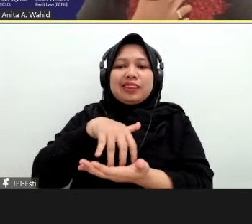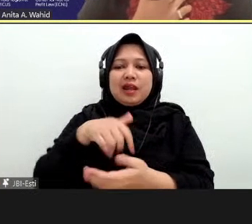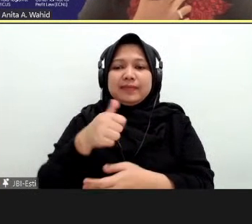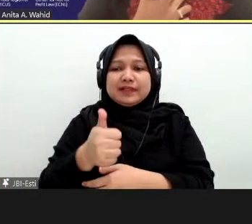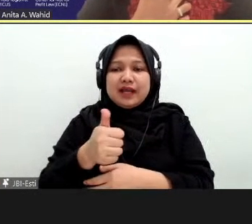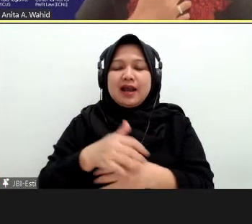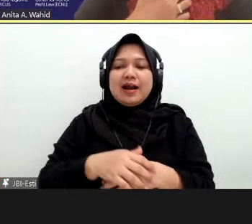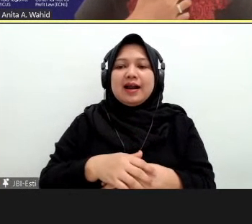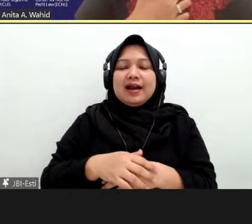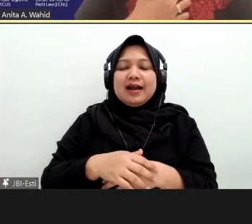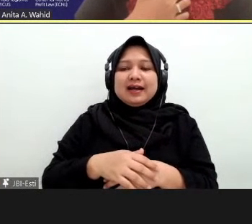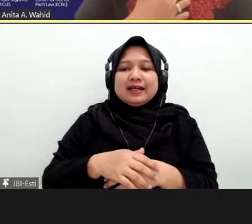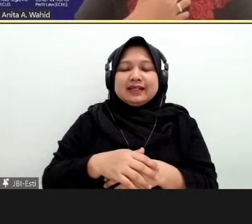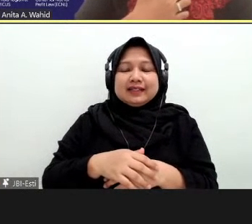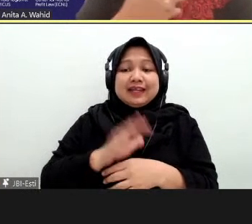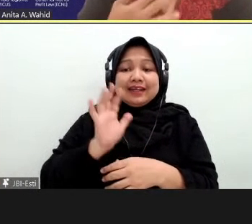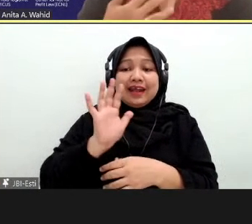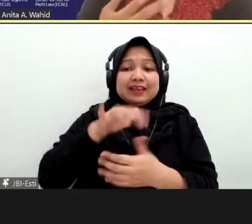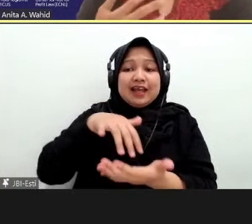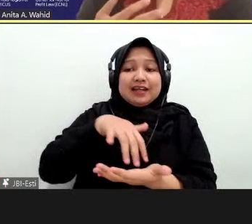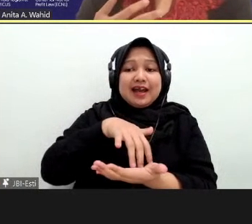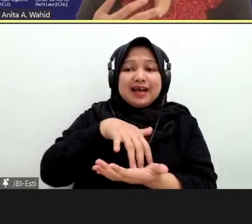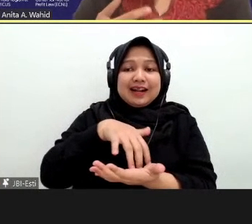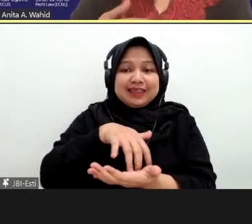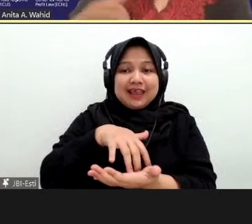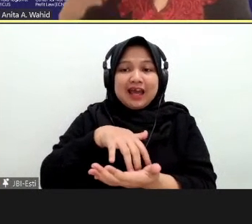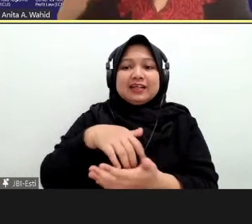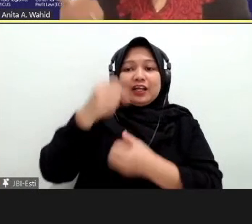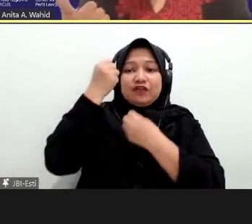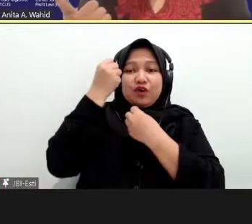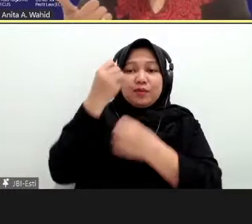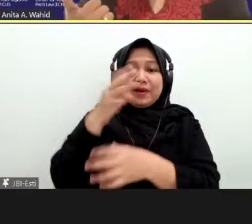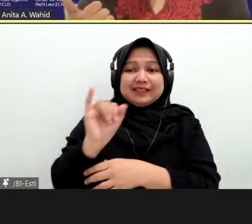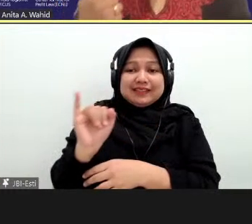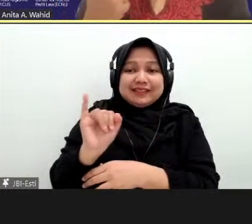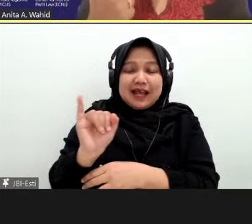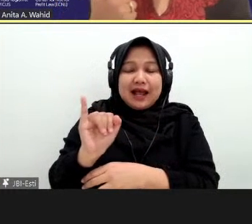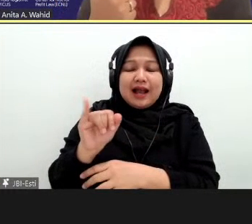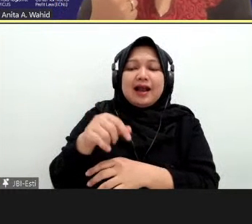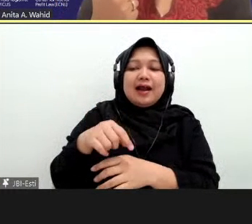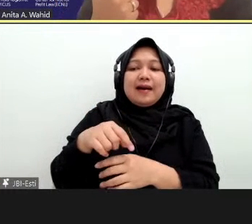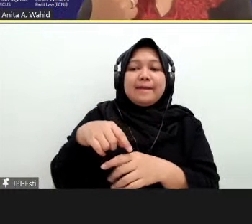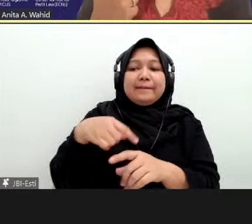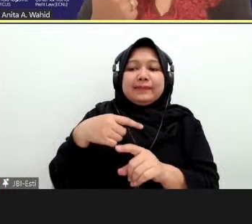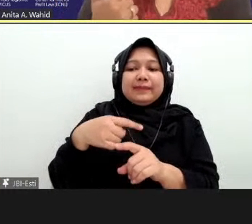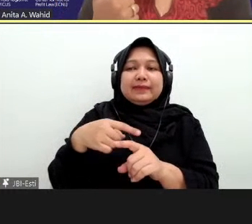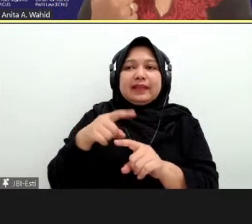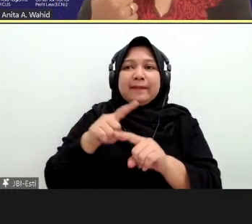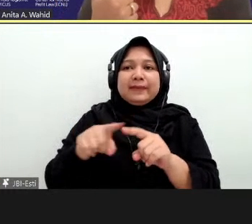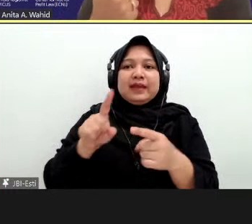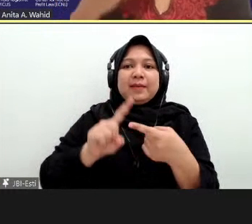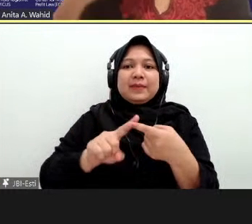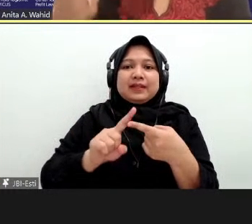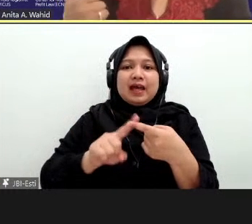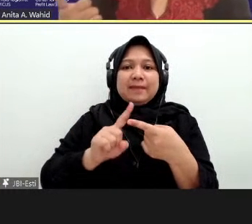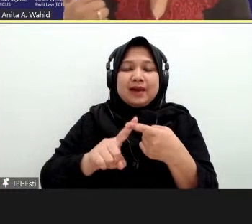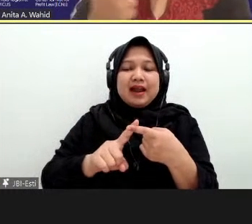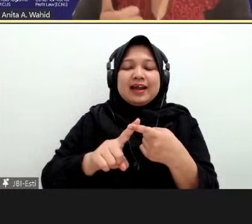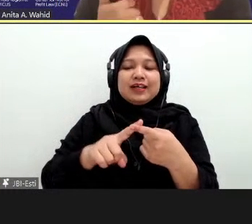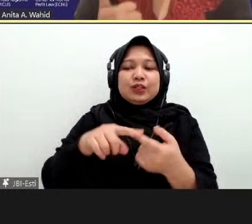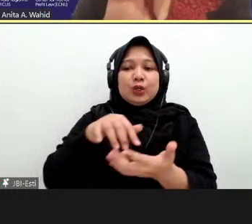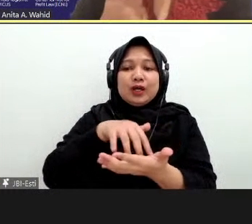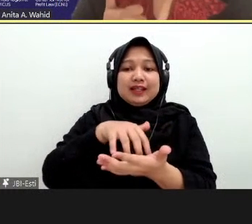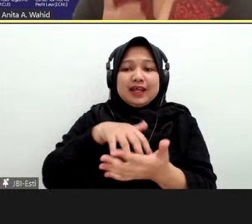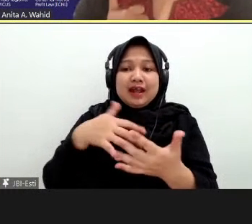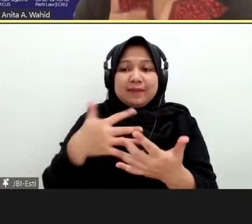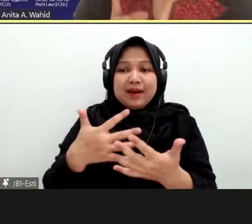Mainly, it's not just become vulnerable to the disinformation itself, become more fragile